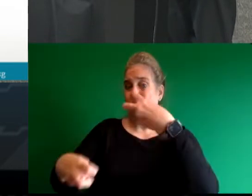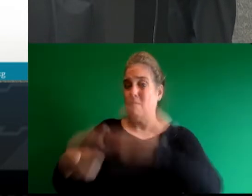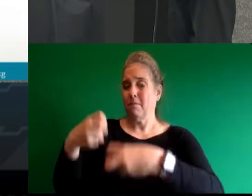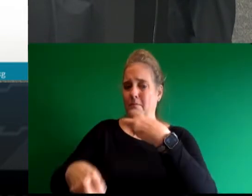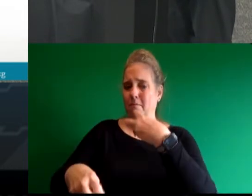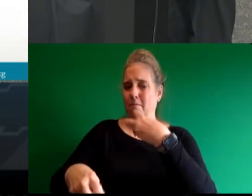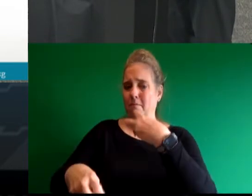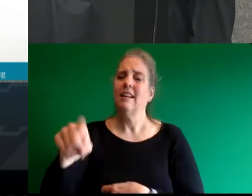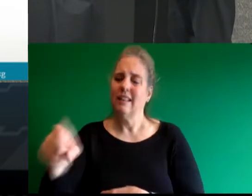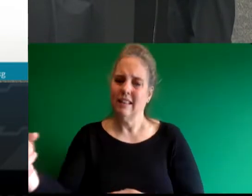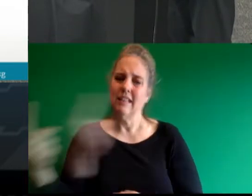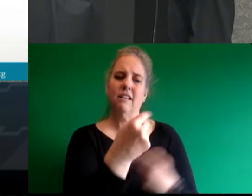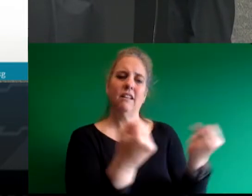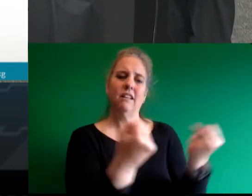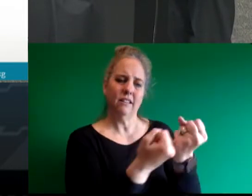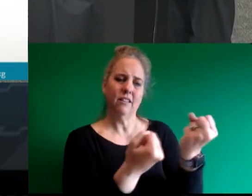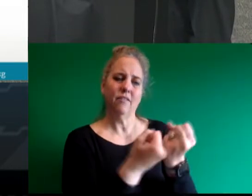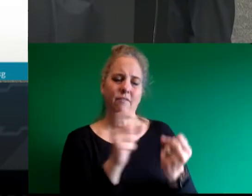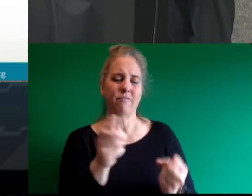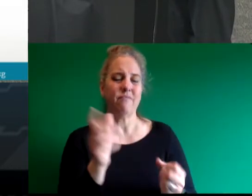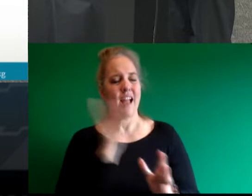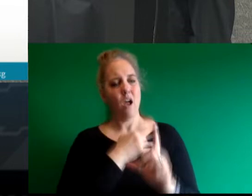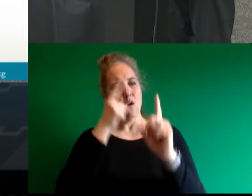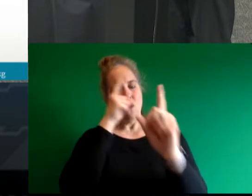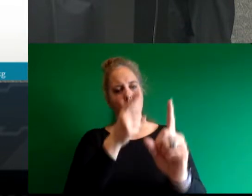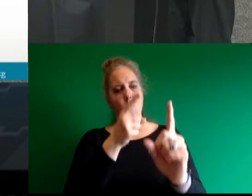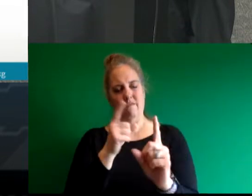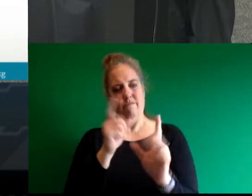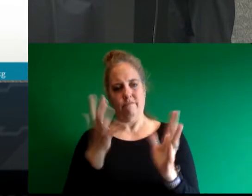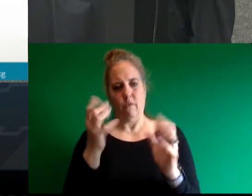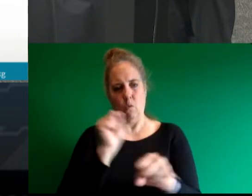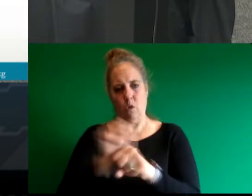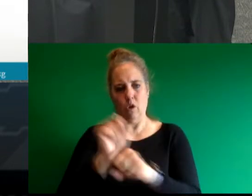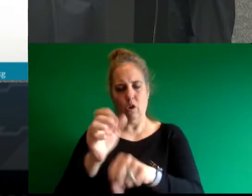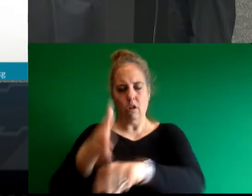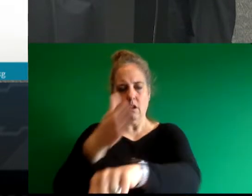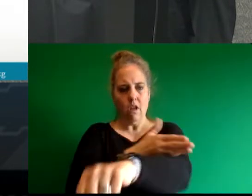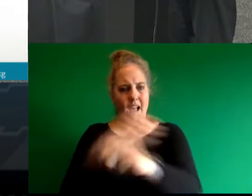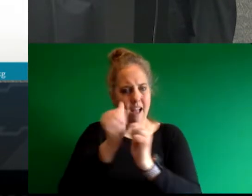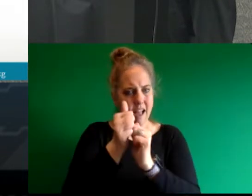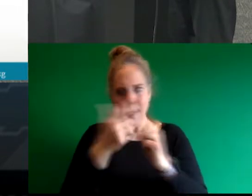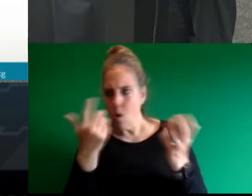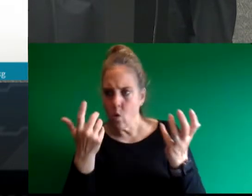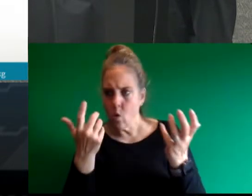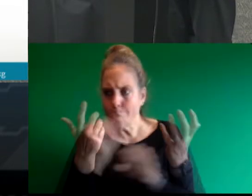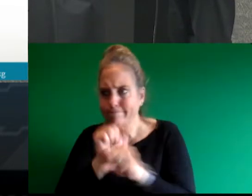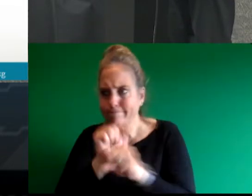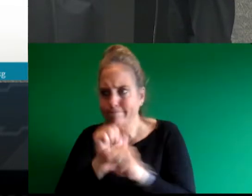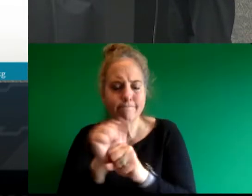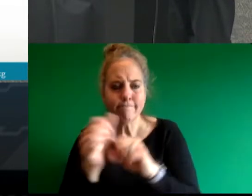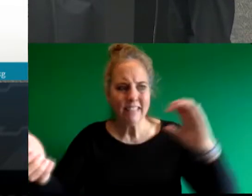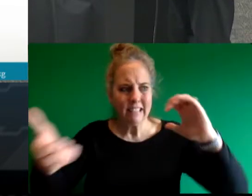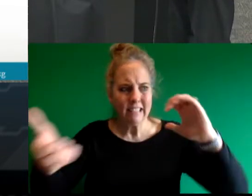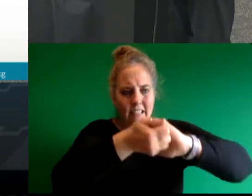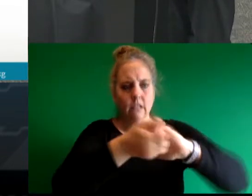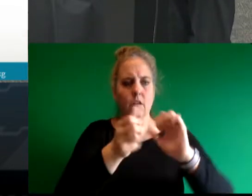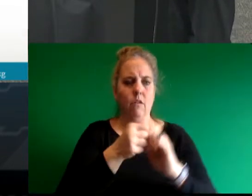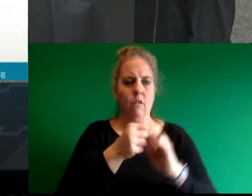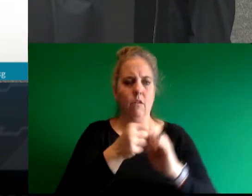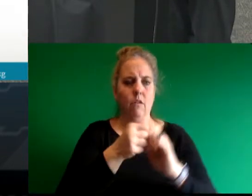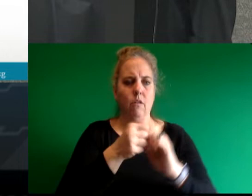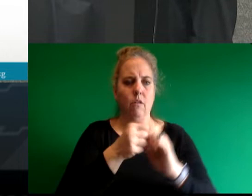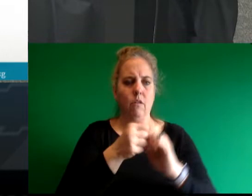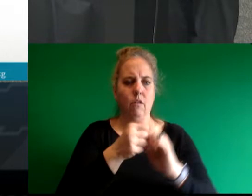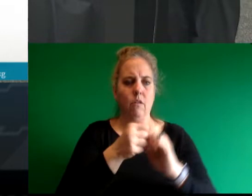that's as we increase access to mental health services and to substance abuse treatment, we can get people off the drugs. And